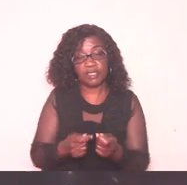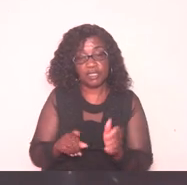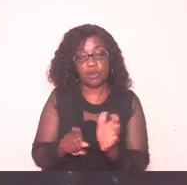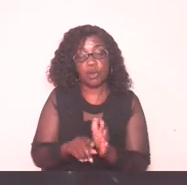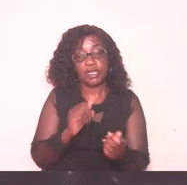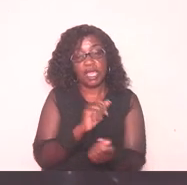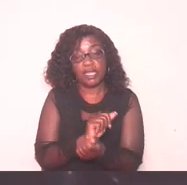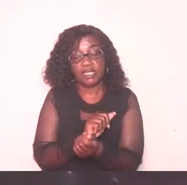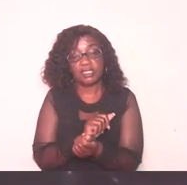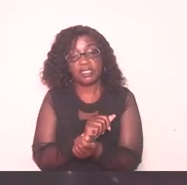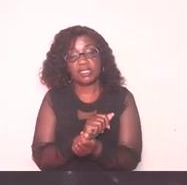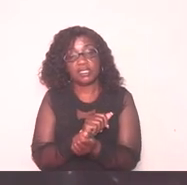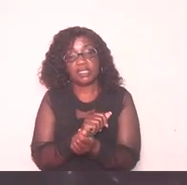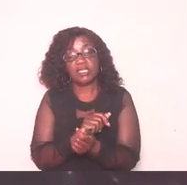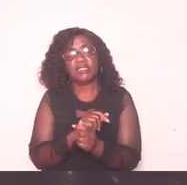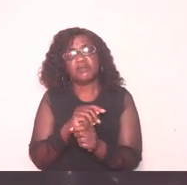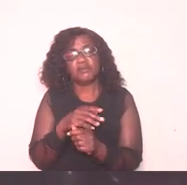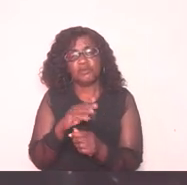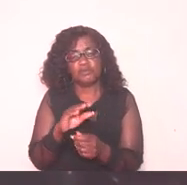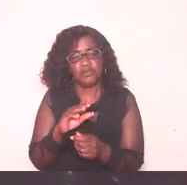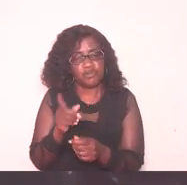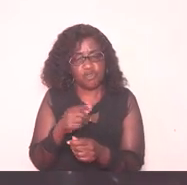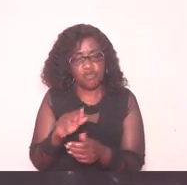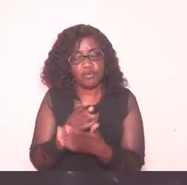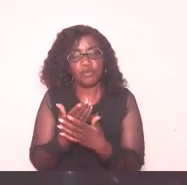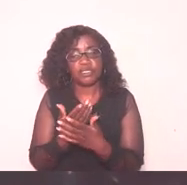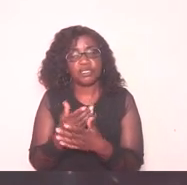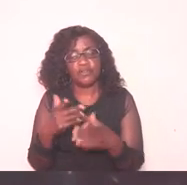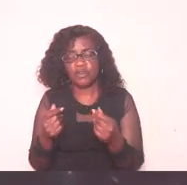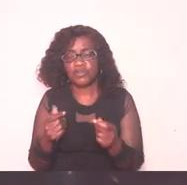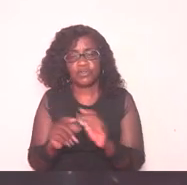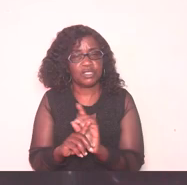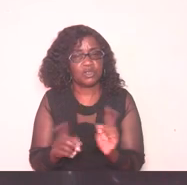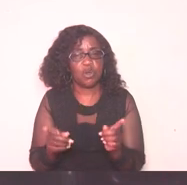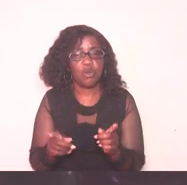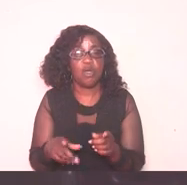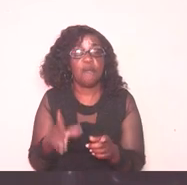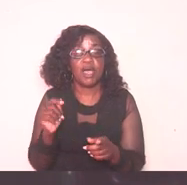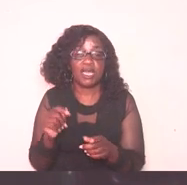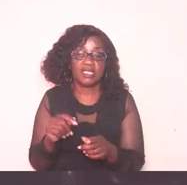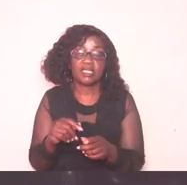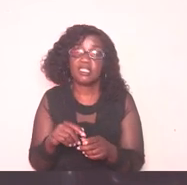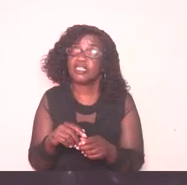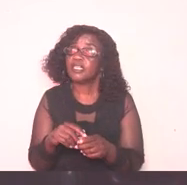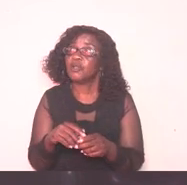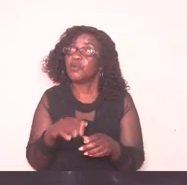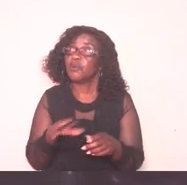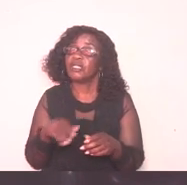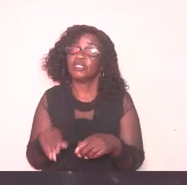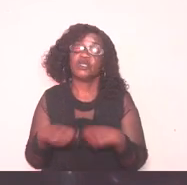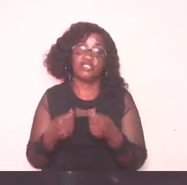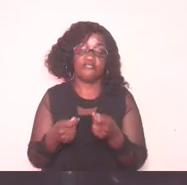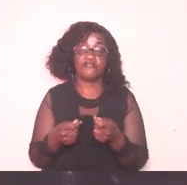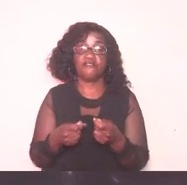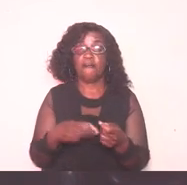people understand sex in a different light. We're not saying we want to force people or tell people that they should engage in sex. However, we want to give them